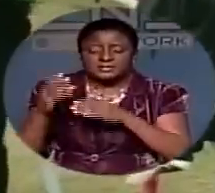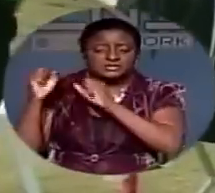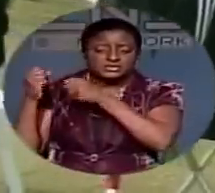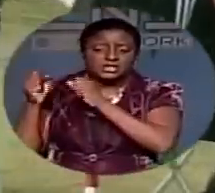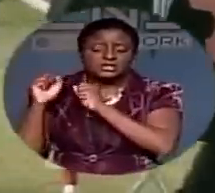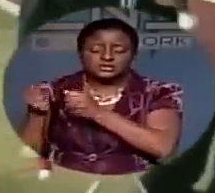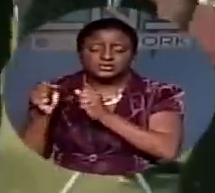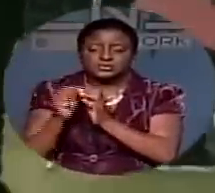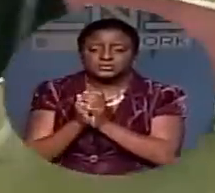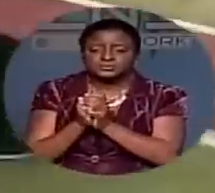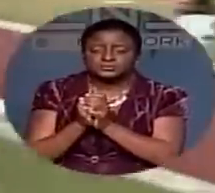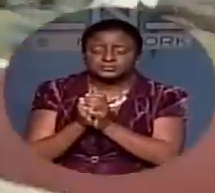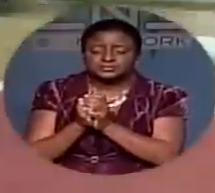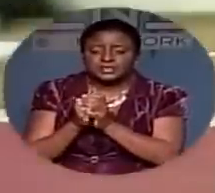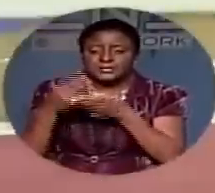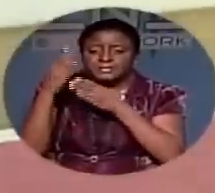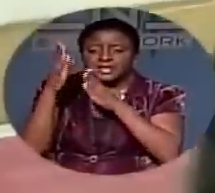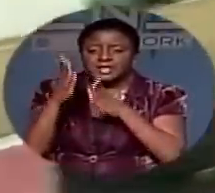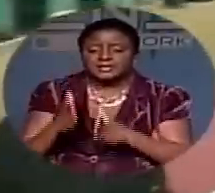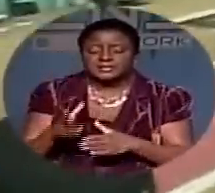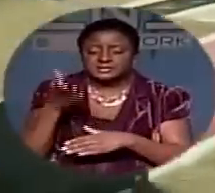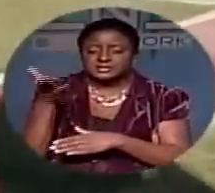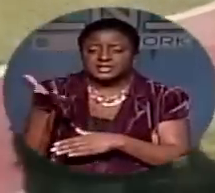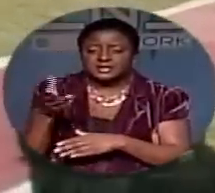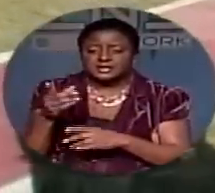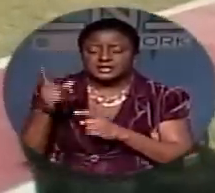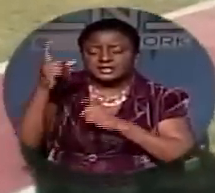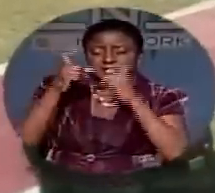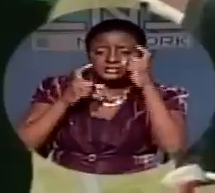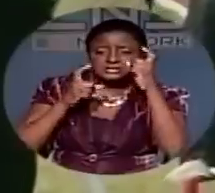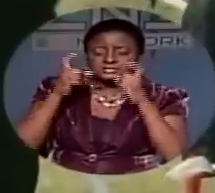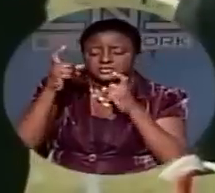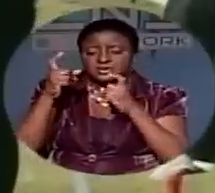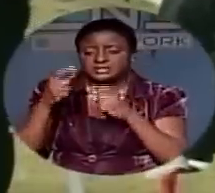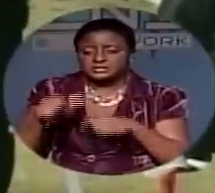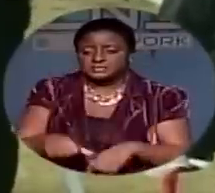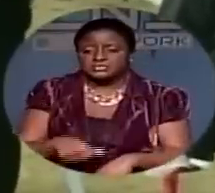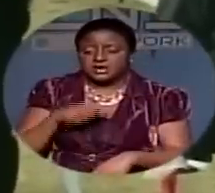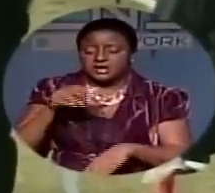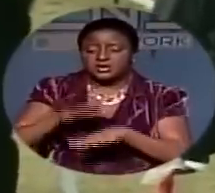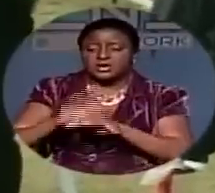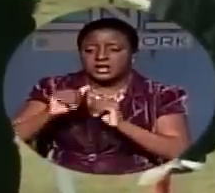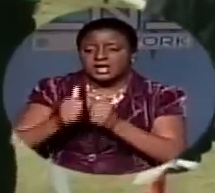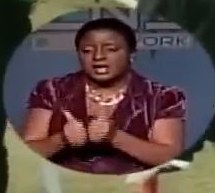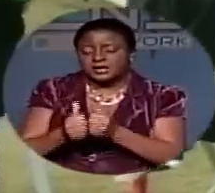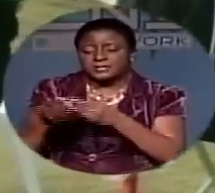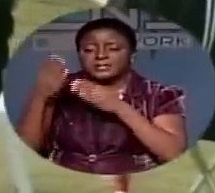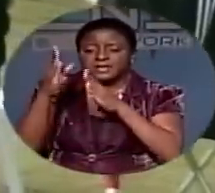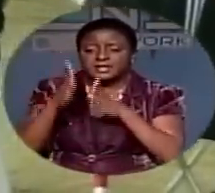Bahamians there, who expressed pride on how the Bahamian athletes excelled.